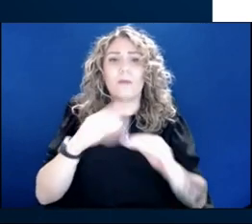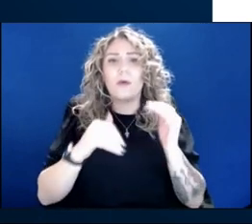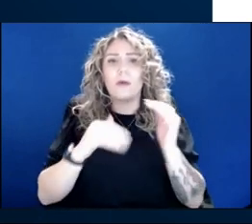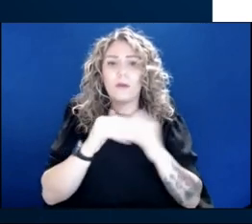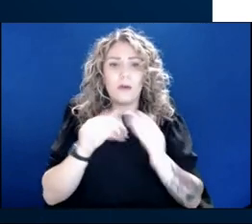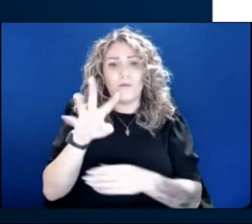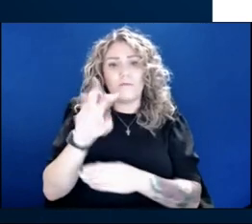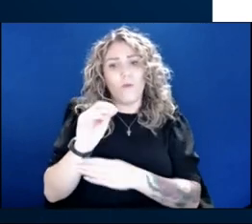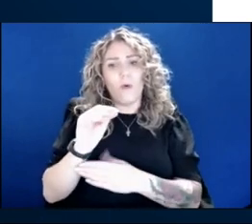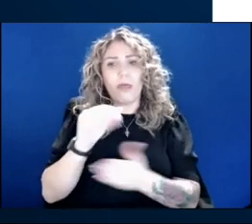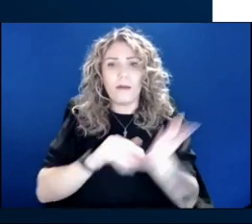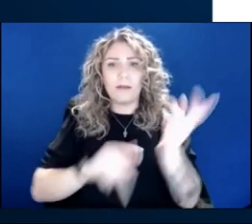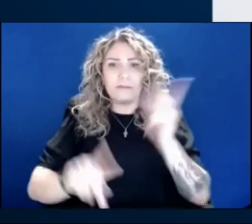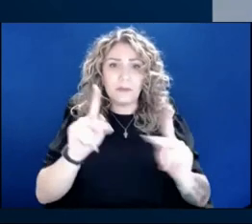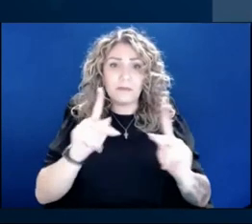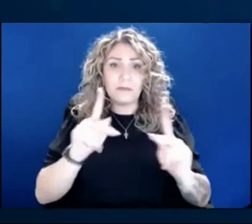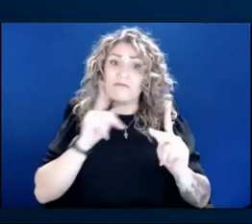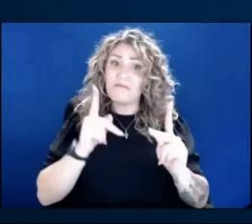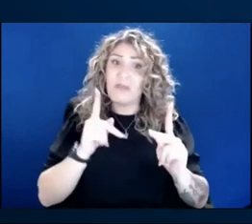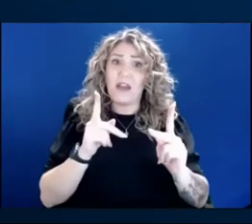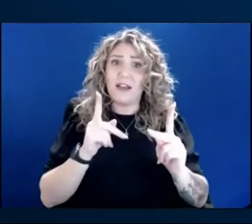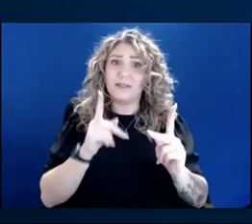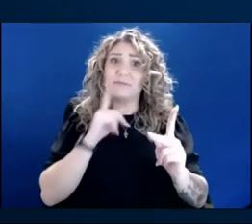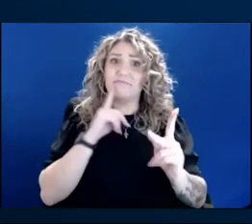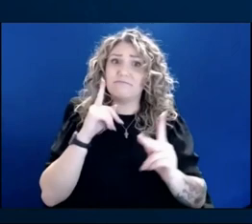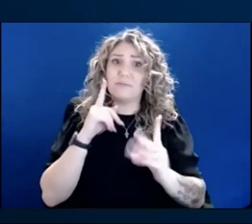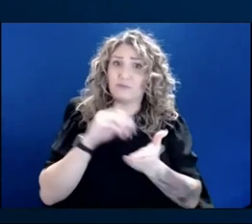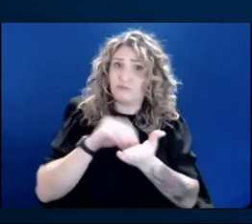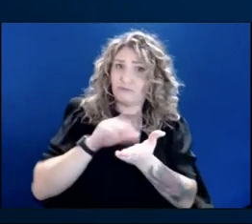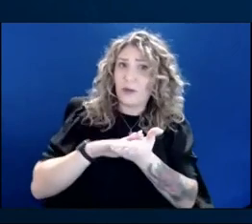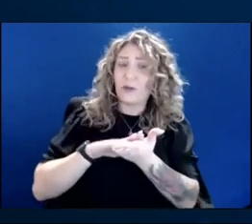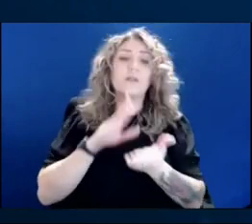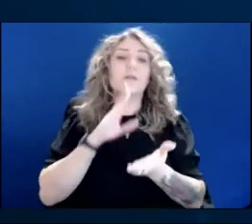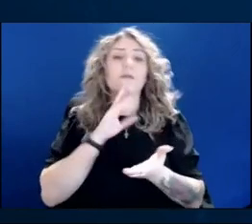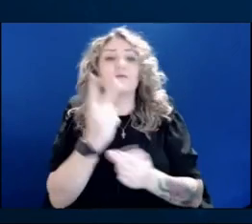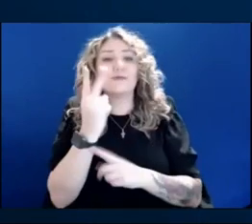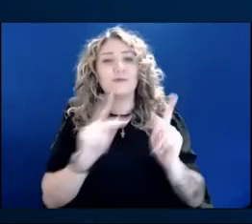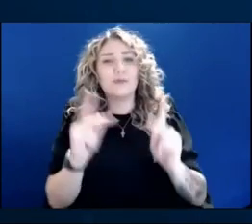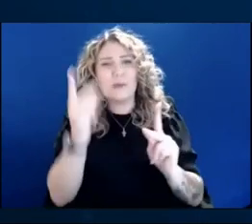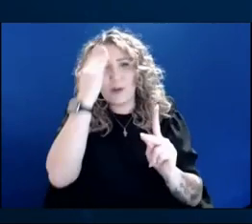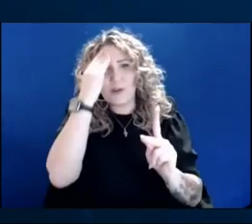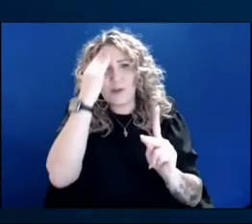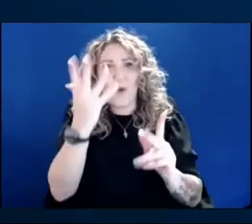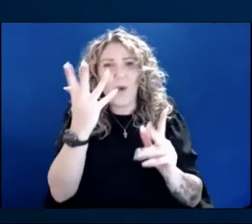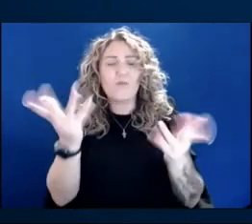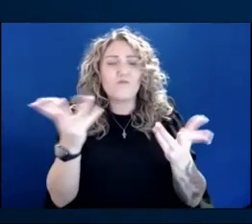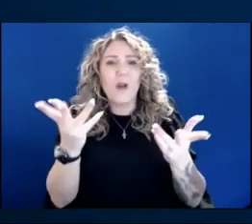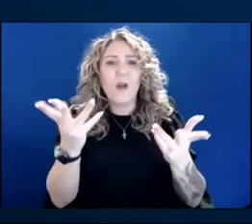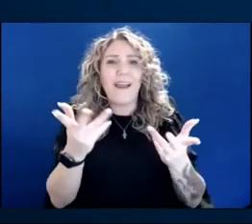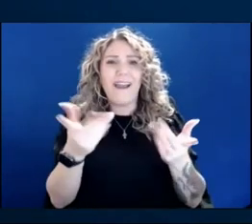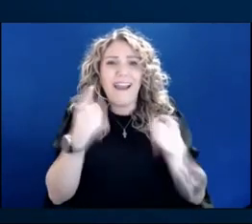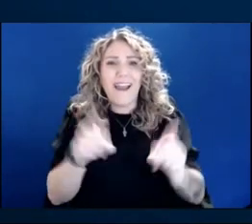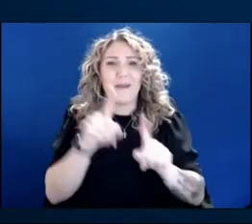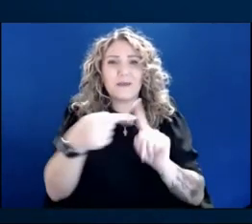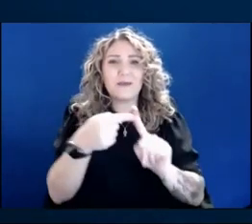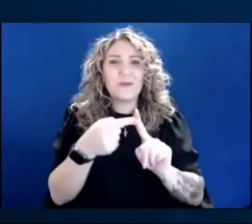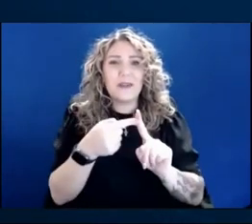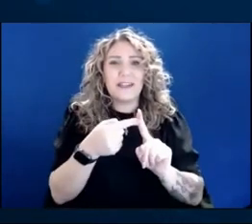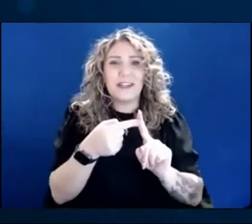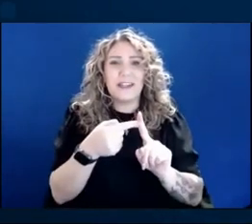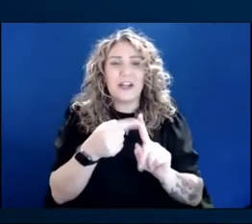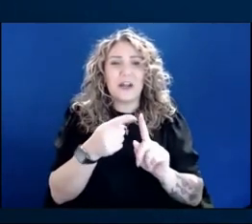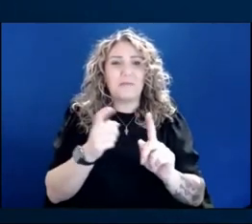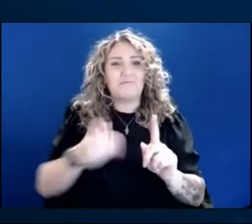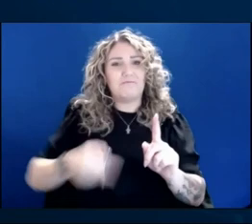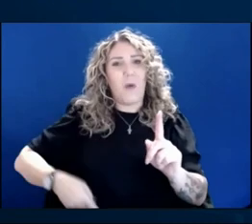That's a record. Two people who know the impact of a life-saving organ donation are our guests today. Stephanie Meyer